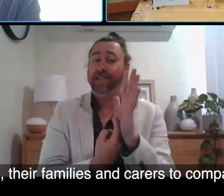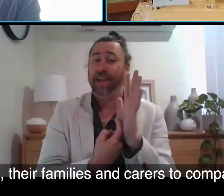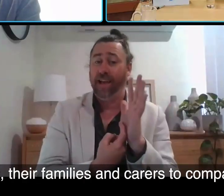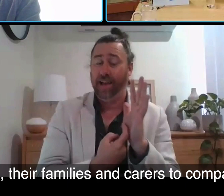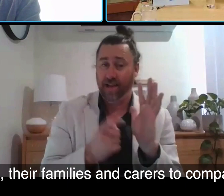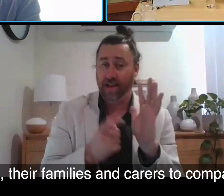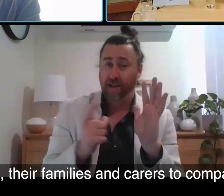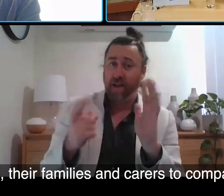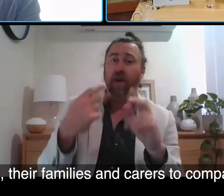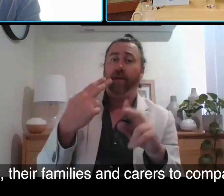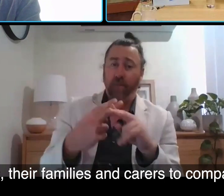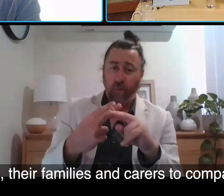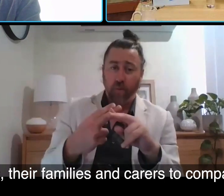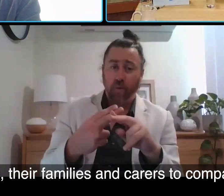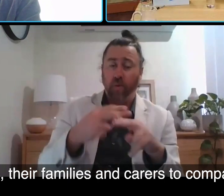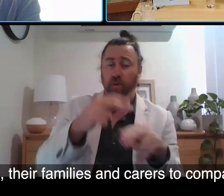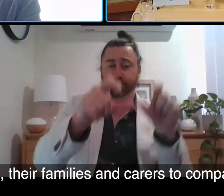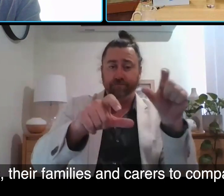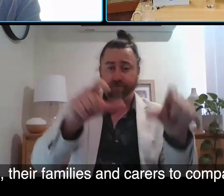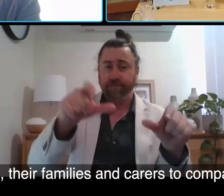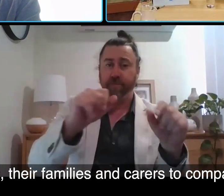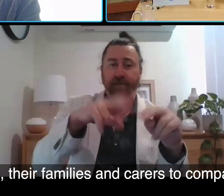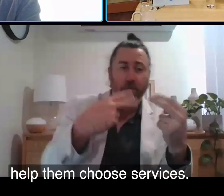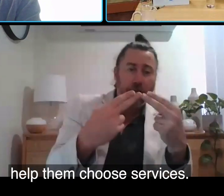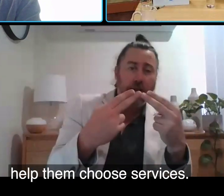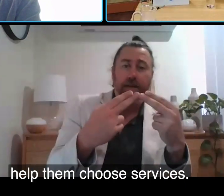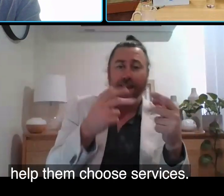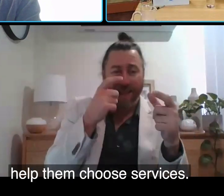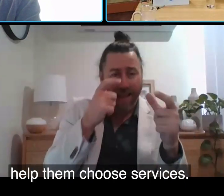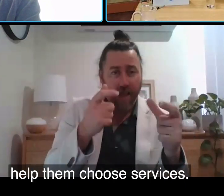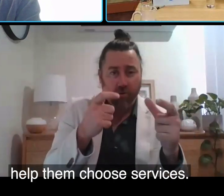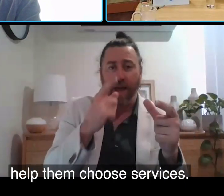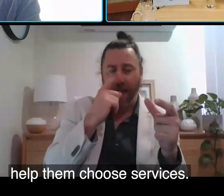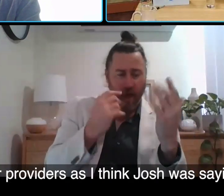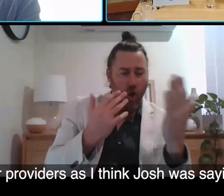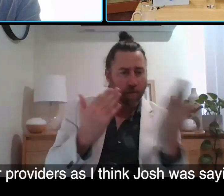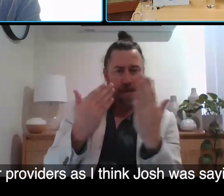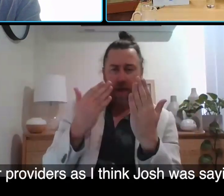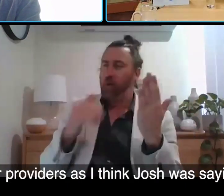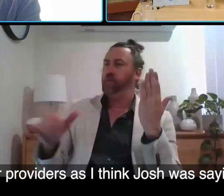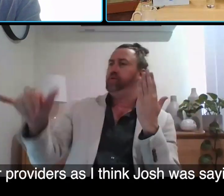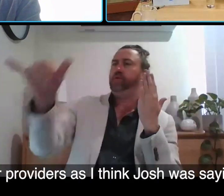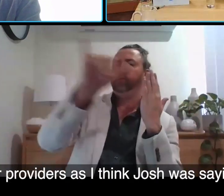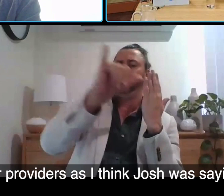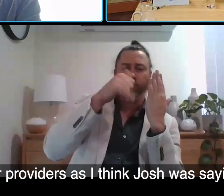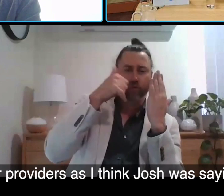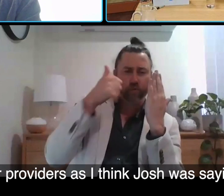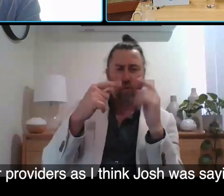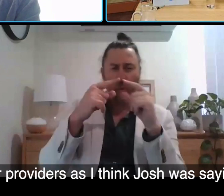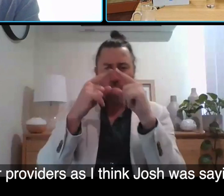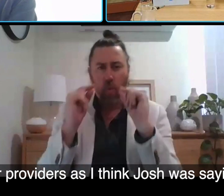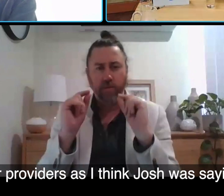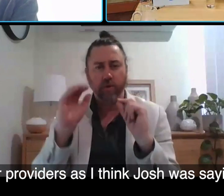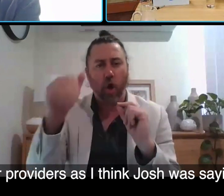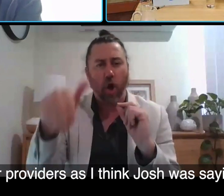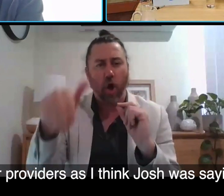for consumers, their families and carers to compare and help them choose services. But for providers,